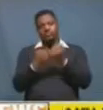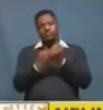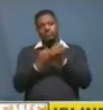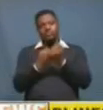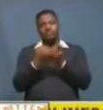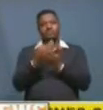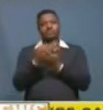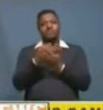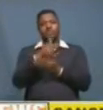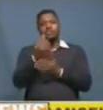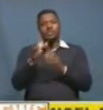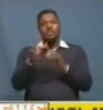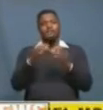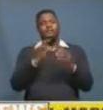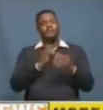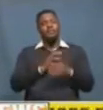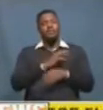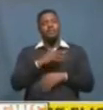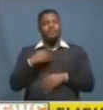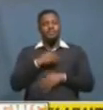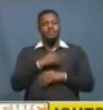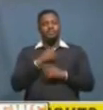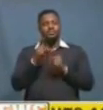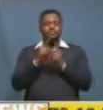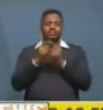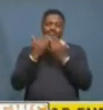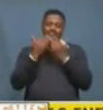Other committee members similarly expressed their